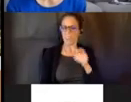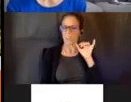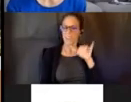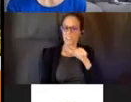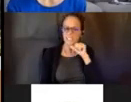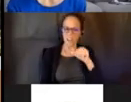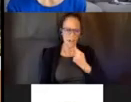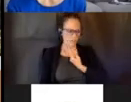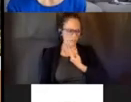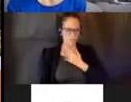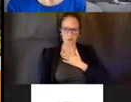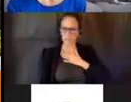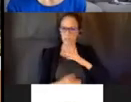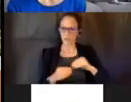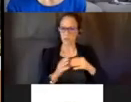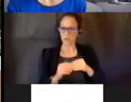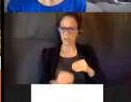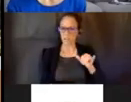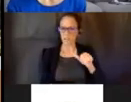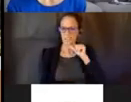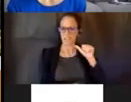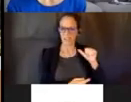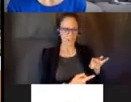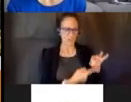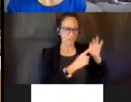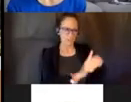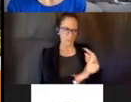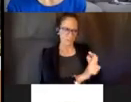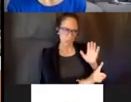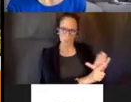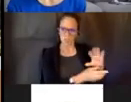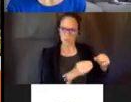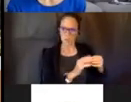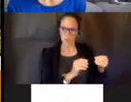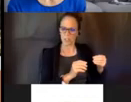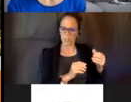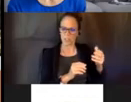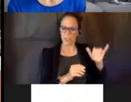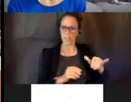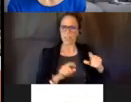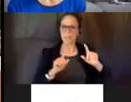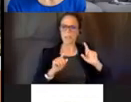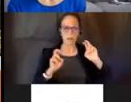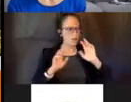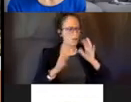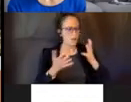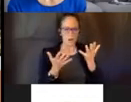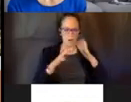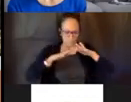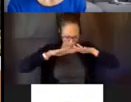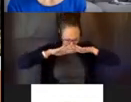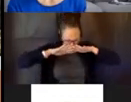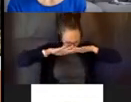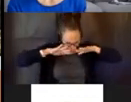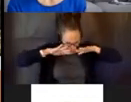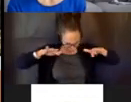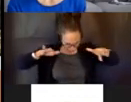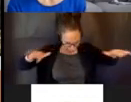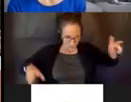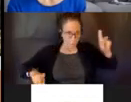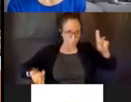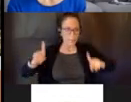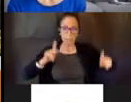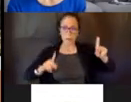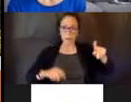trans people, all kinds of people who get challenged simply by showing up as who they are in the fullness of their